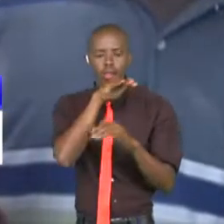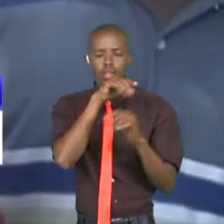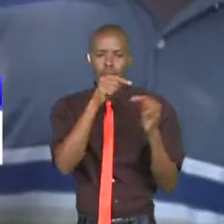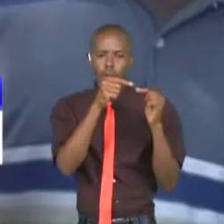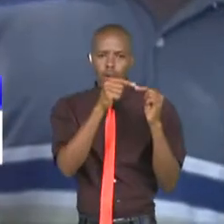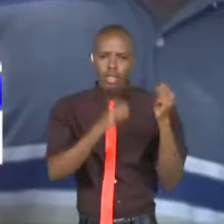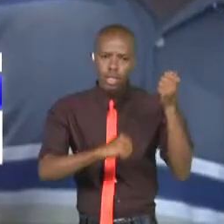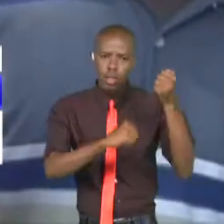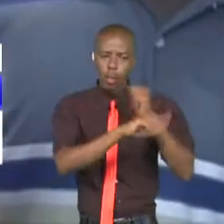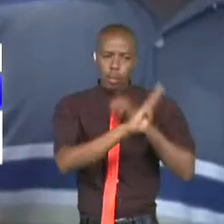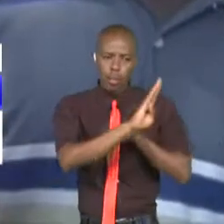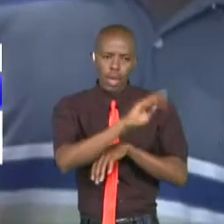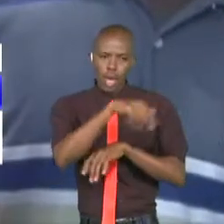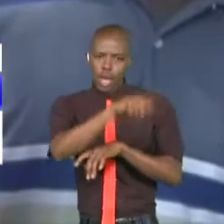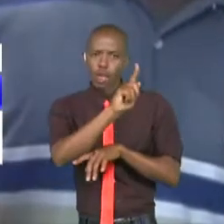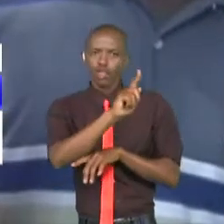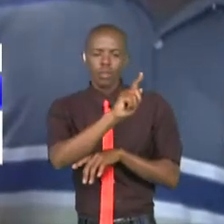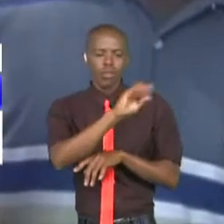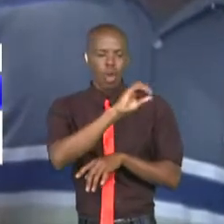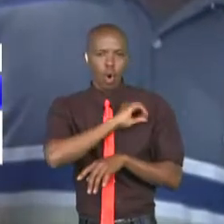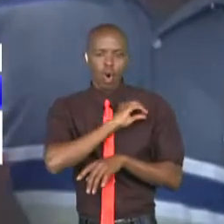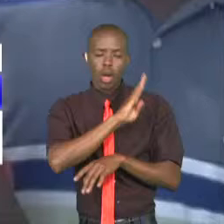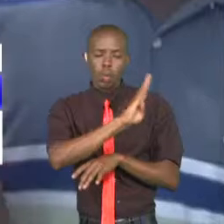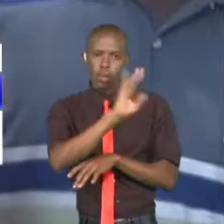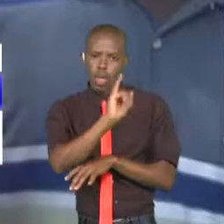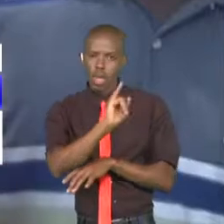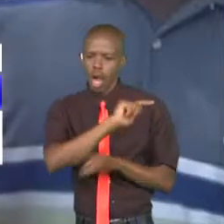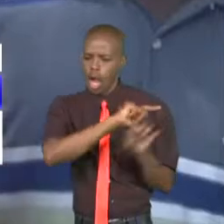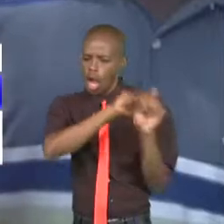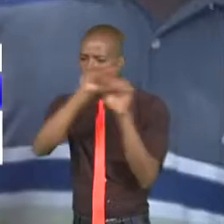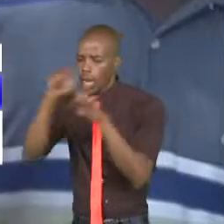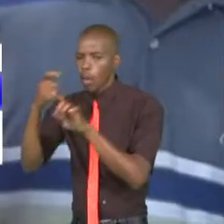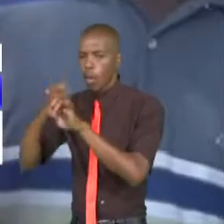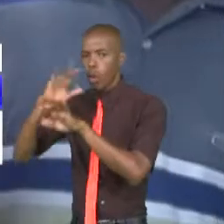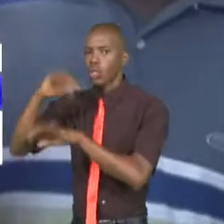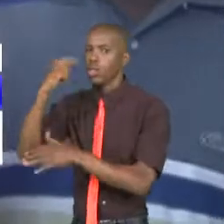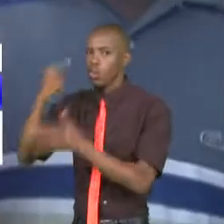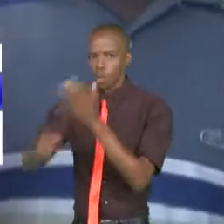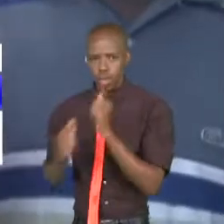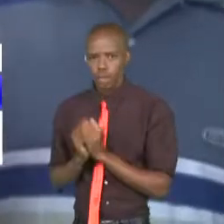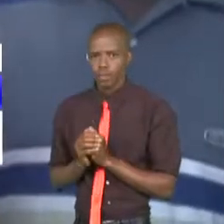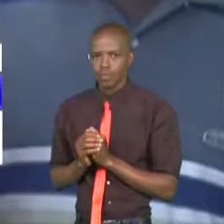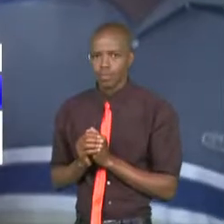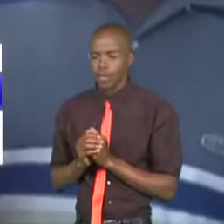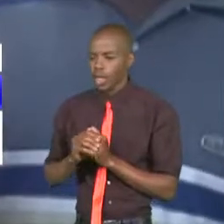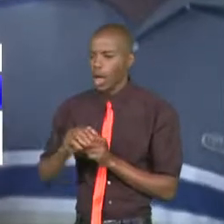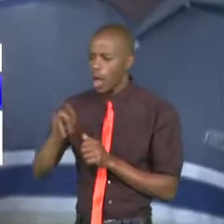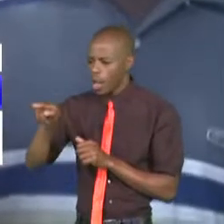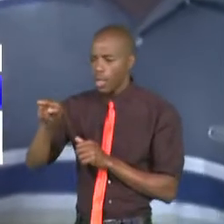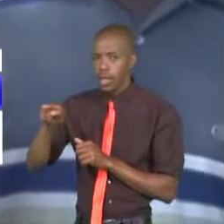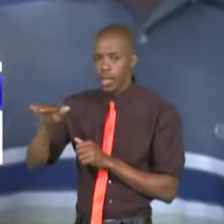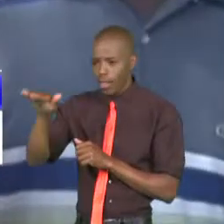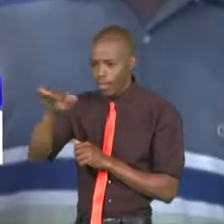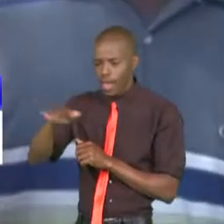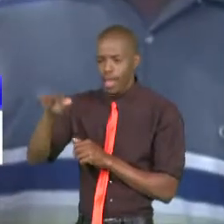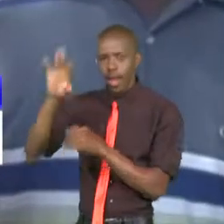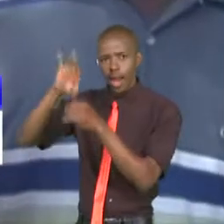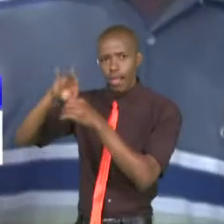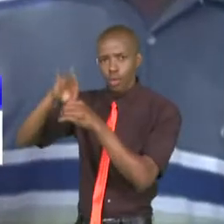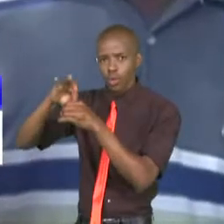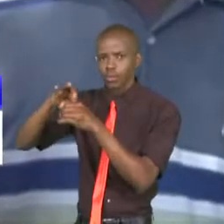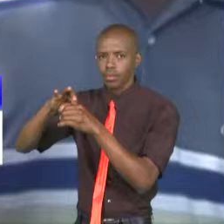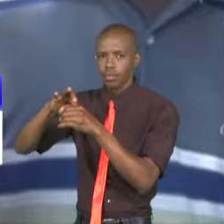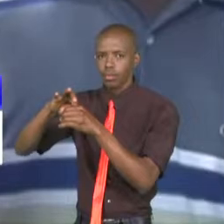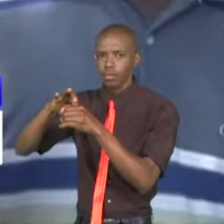BBI na yeye ndio mwenye BBI, na alikuja hapa Msambweni akasema hii Msambweni hii by election